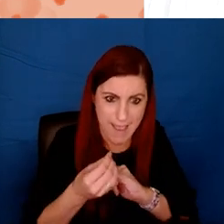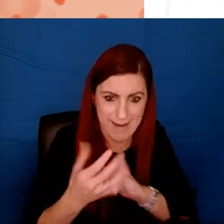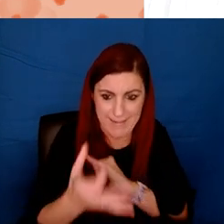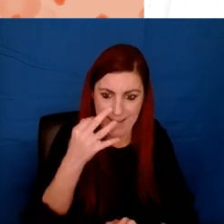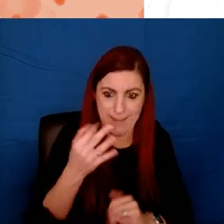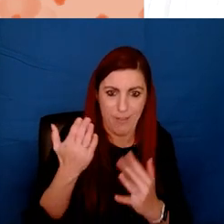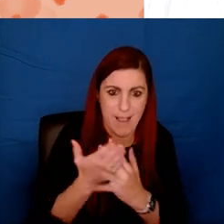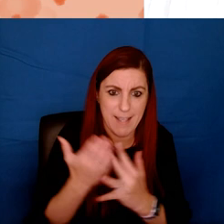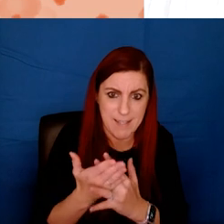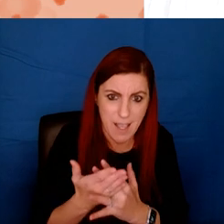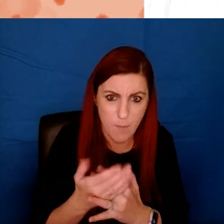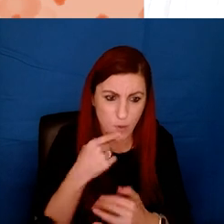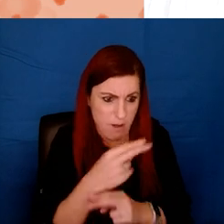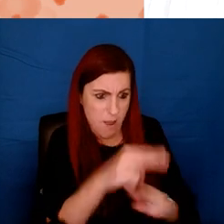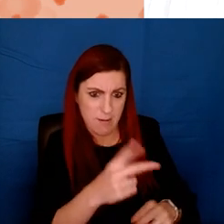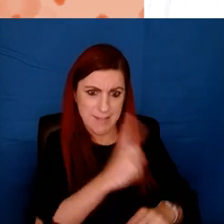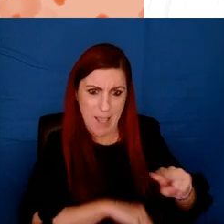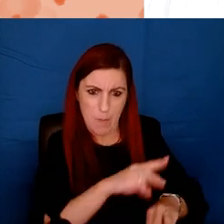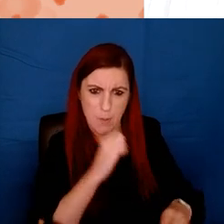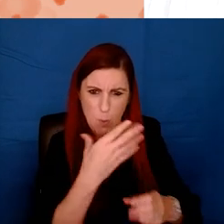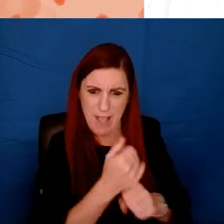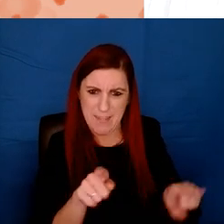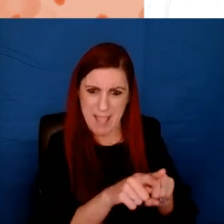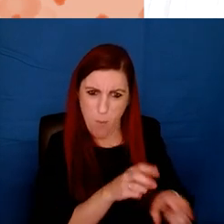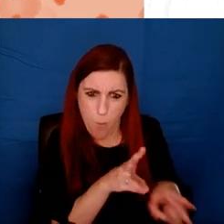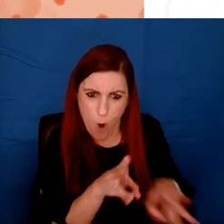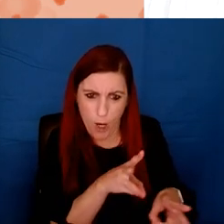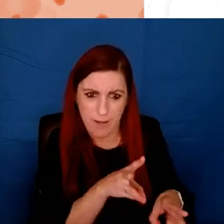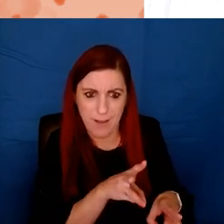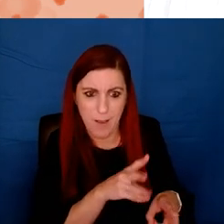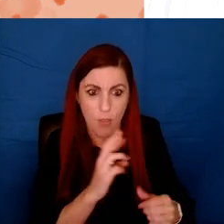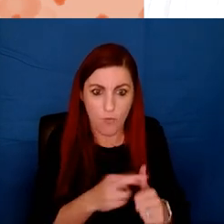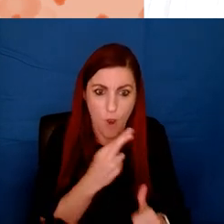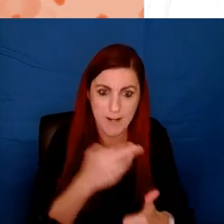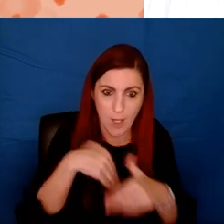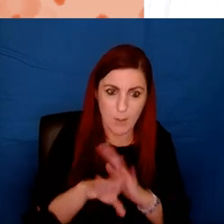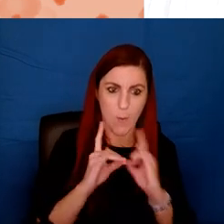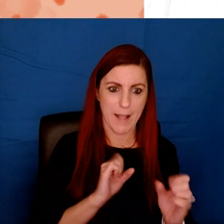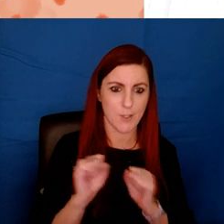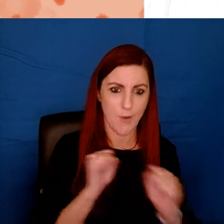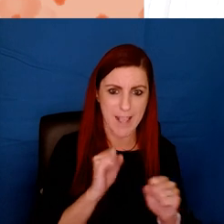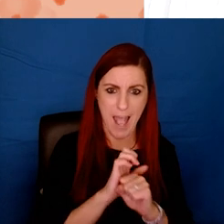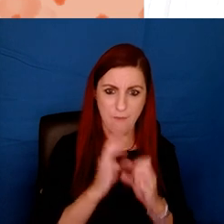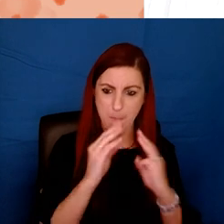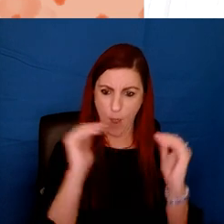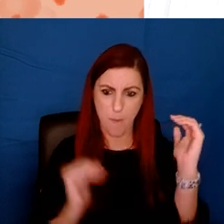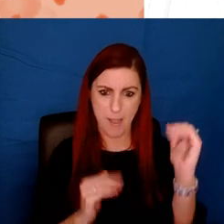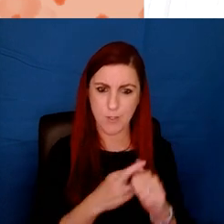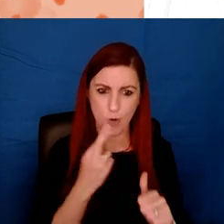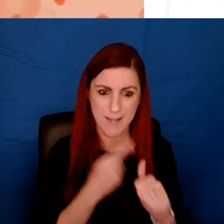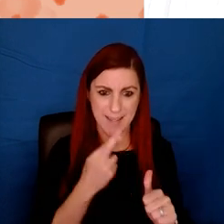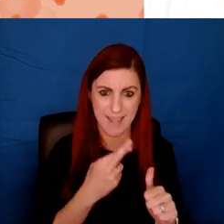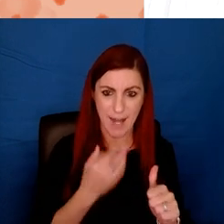on non-disabled people, and which couldn't be expected. I mean, you're already coming to a health service, there's a huge power imbalance, so for you to